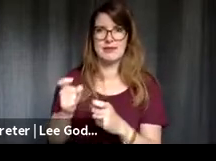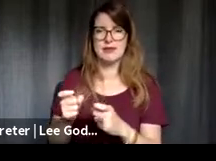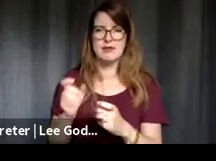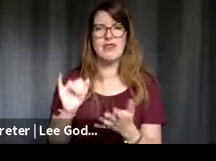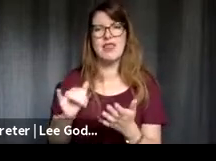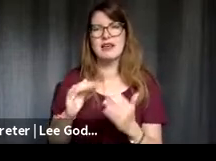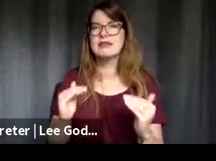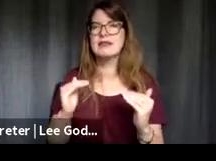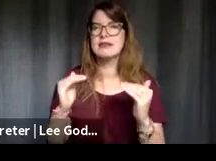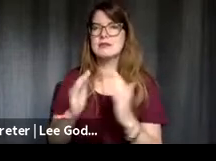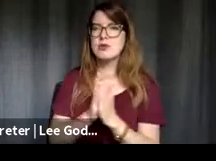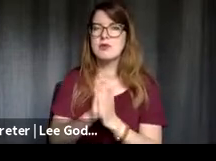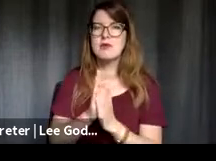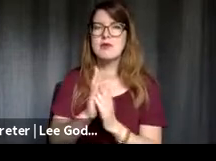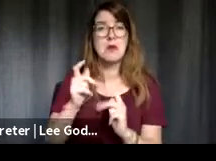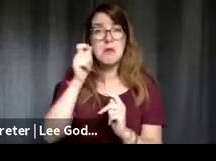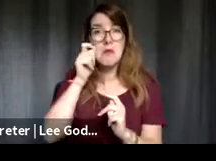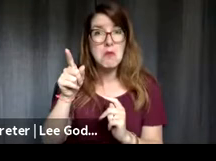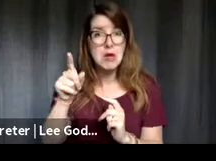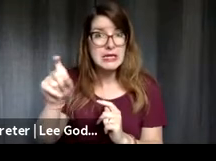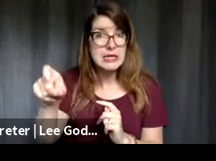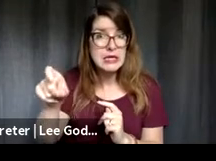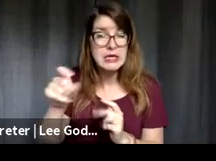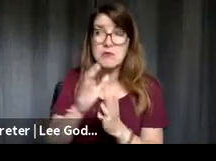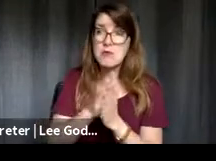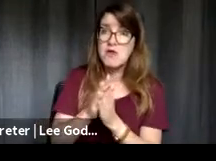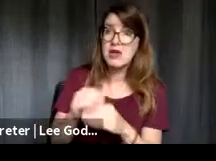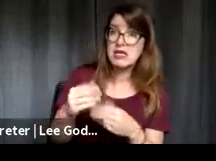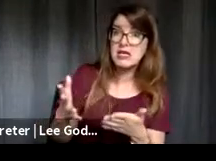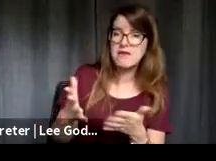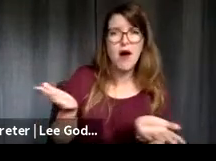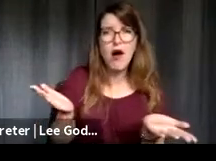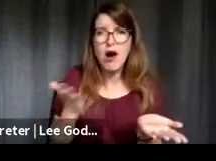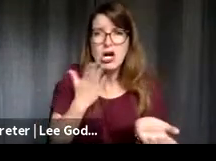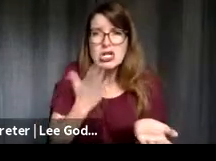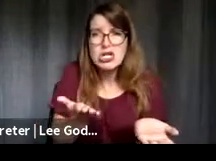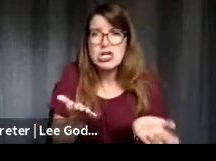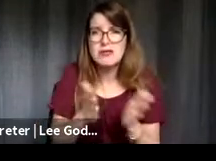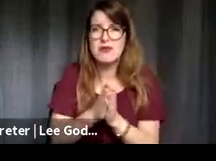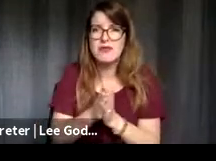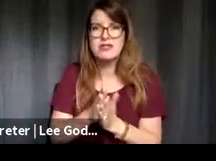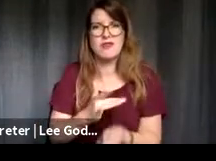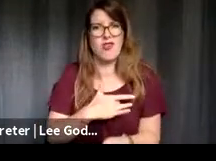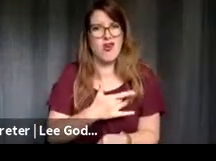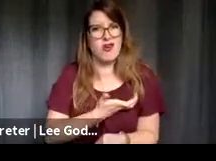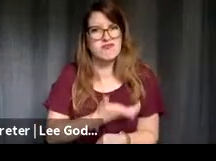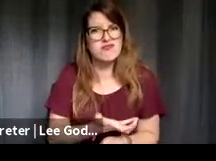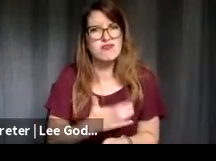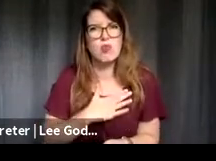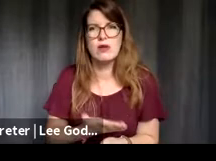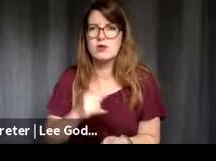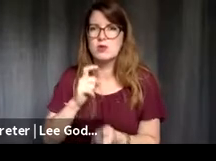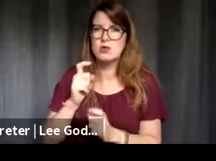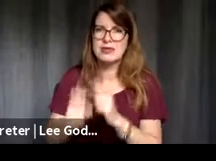People hear of a need, it motivates them to give, and that's good. That's a good motivation. I mean, the heart that gives to meet needs has